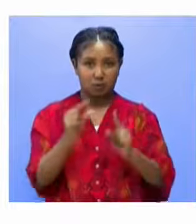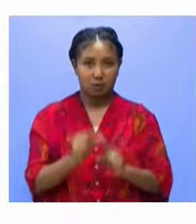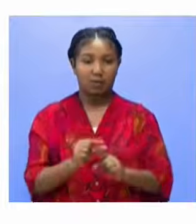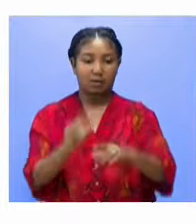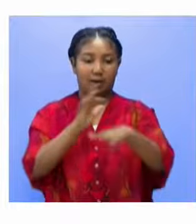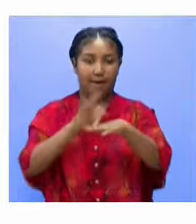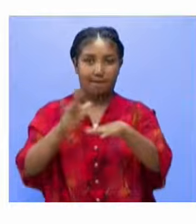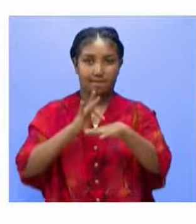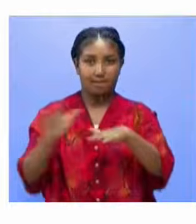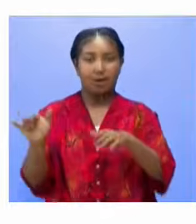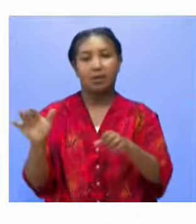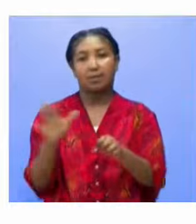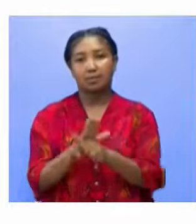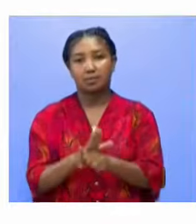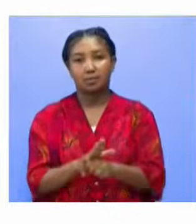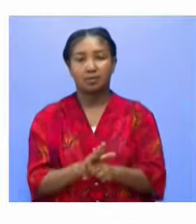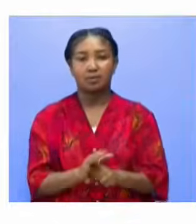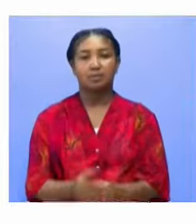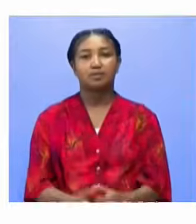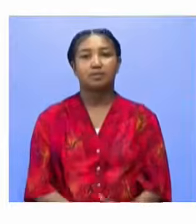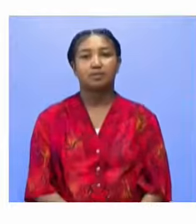gaps.